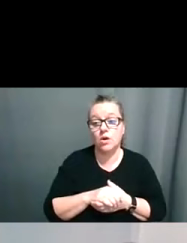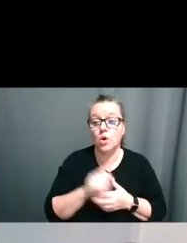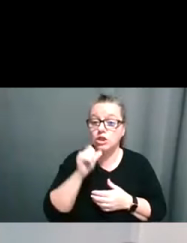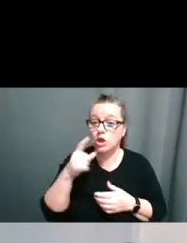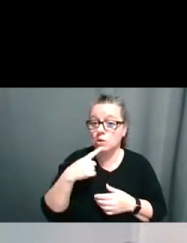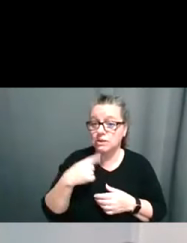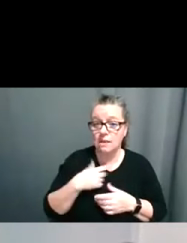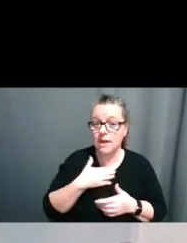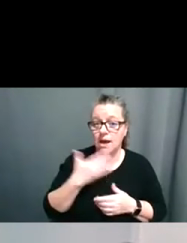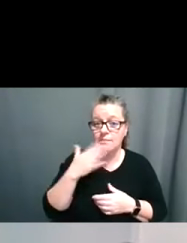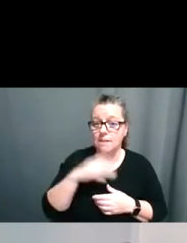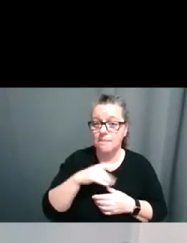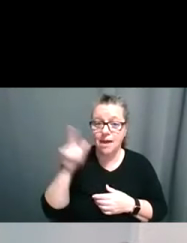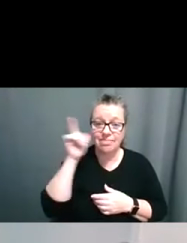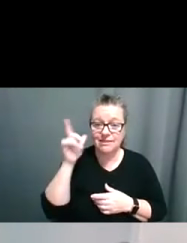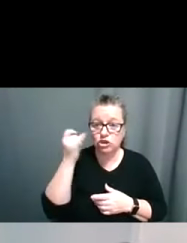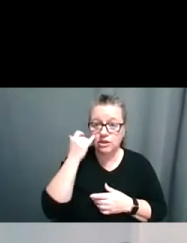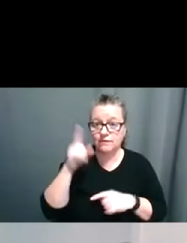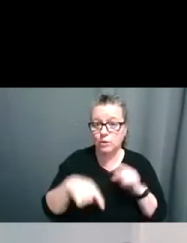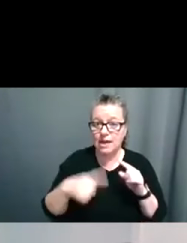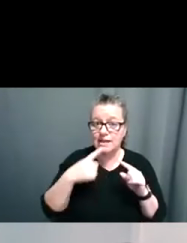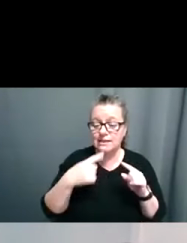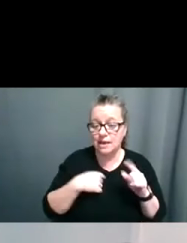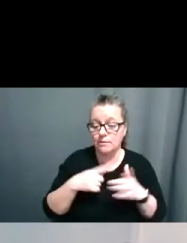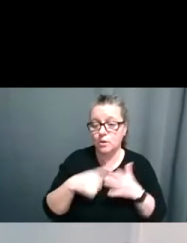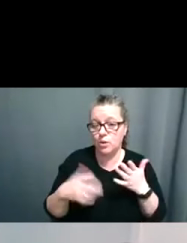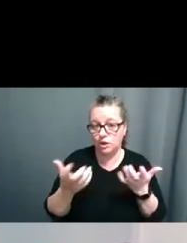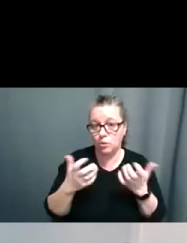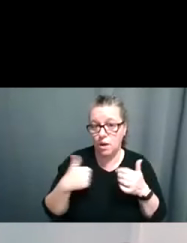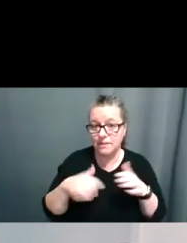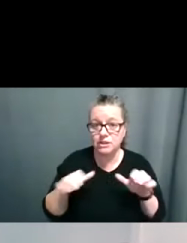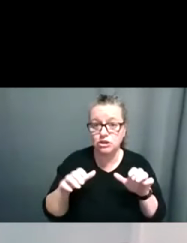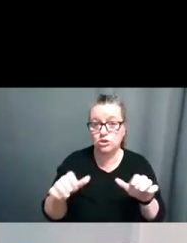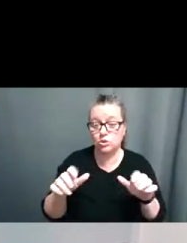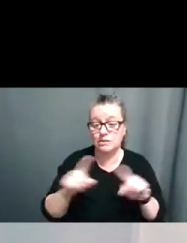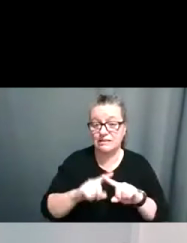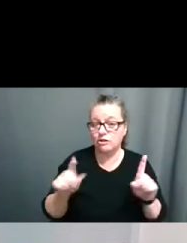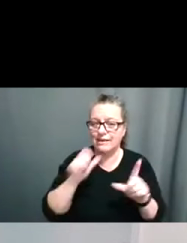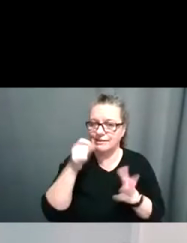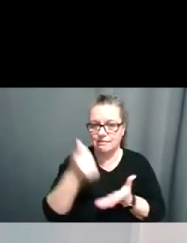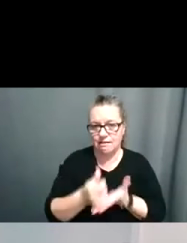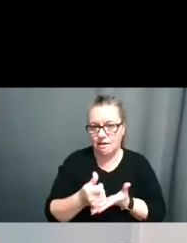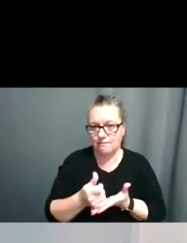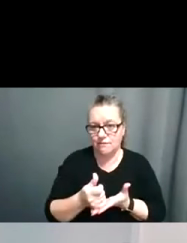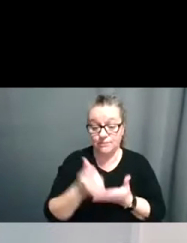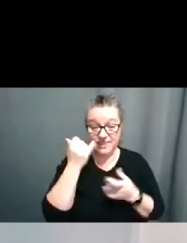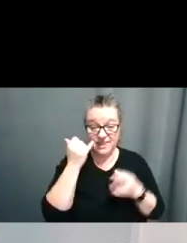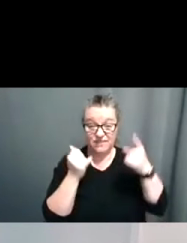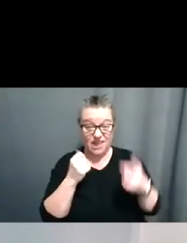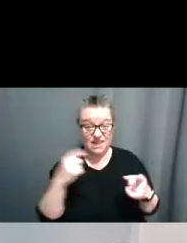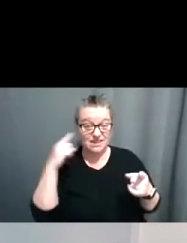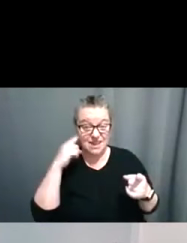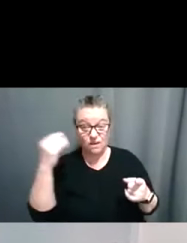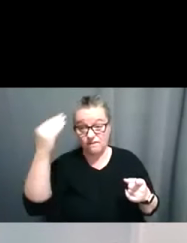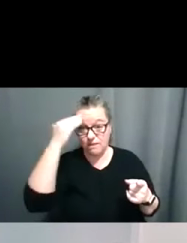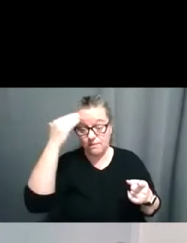I'm a bad listener. If you cannot tell me what you want me to do differently, it is not helpful. If any of that sounded familiar,